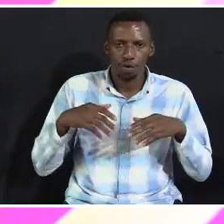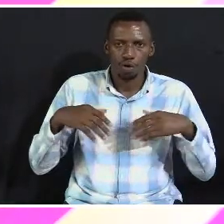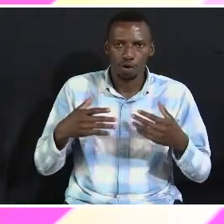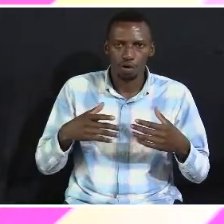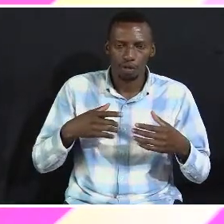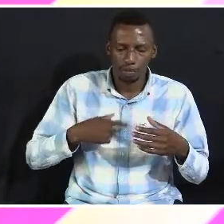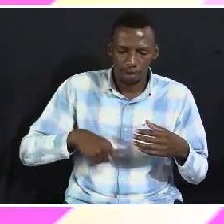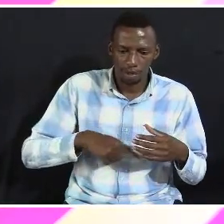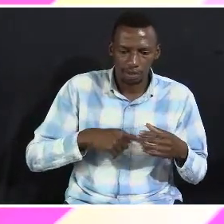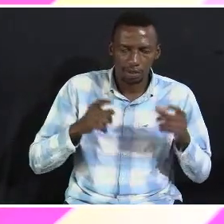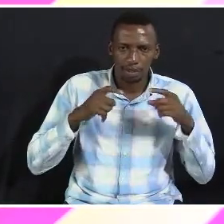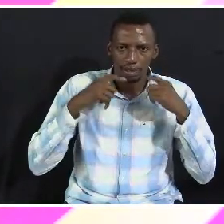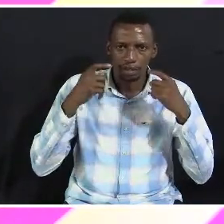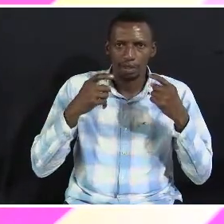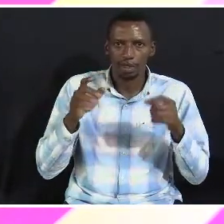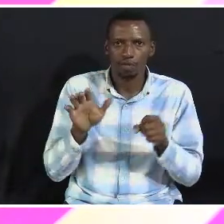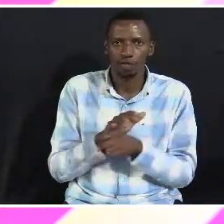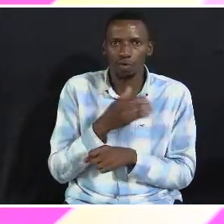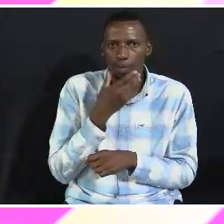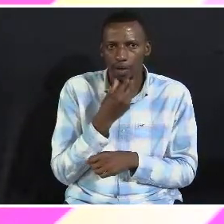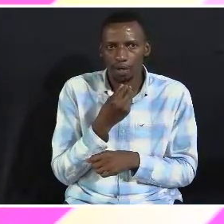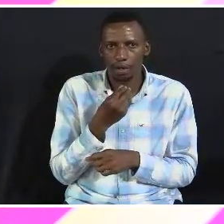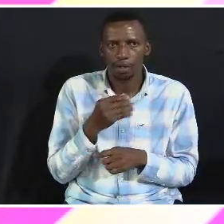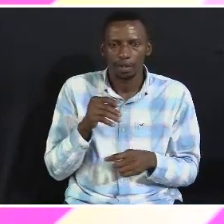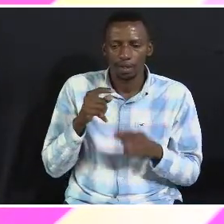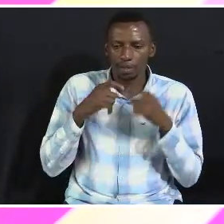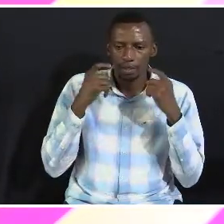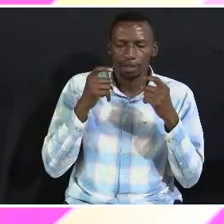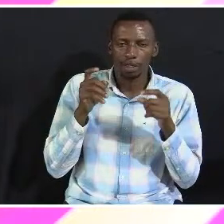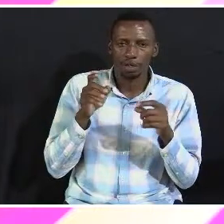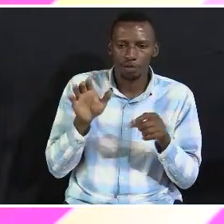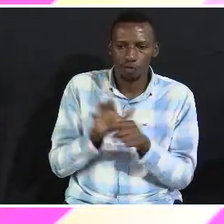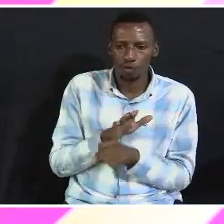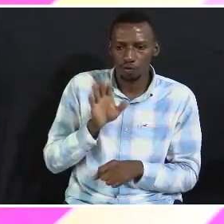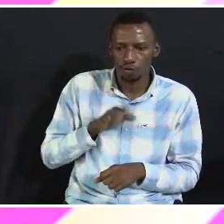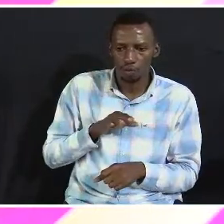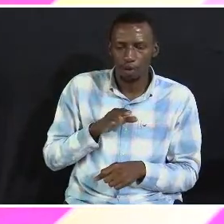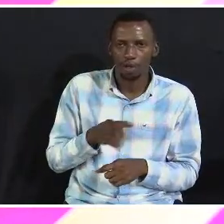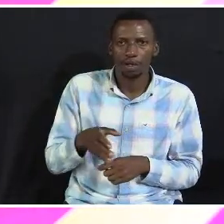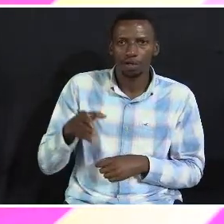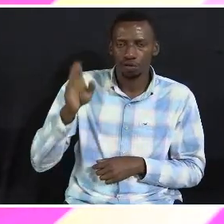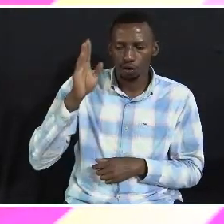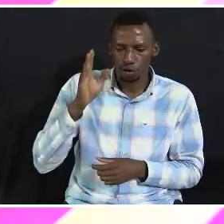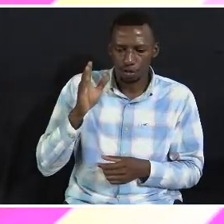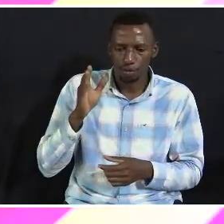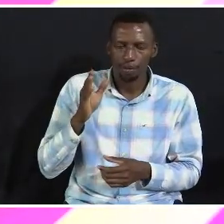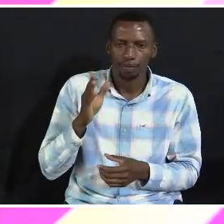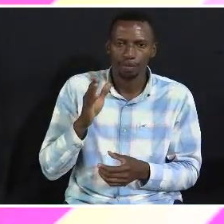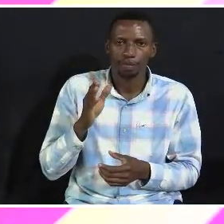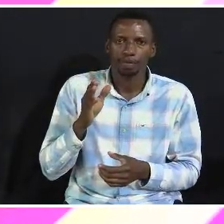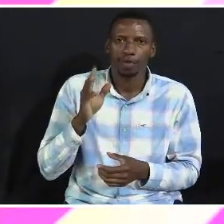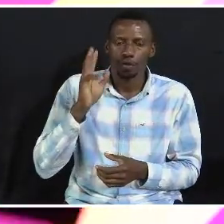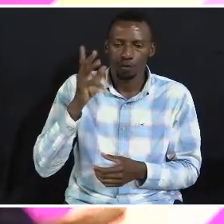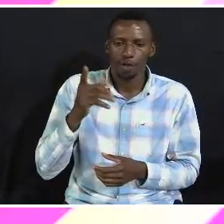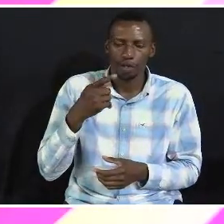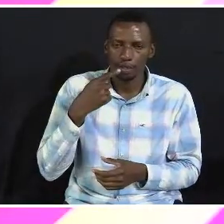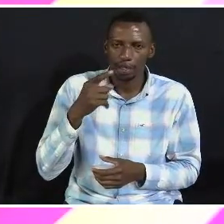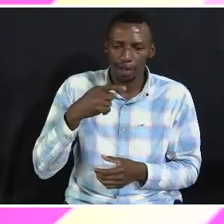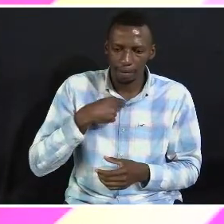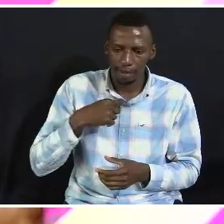a sinful man, a sinful woman. God is now just to declare me